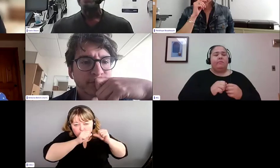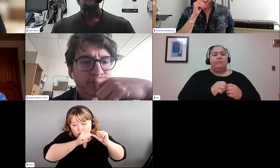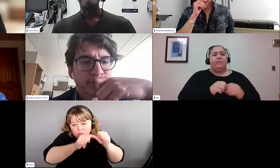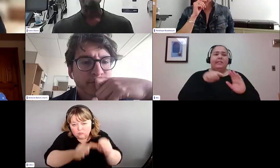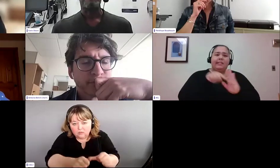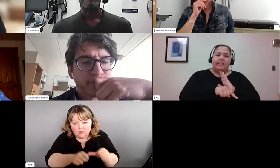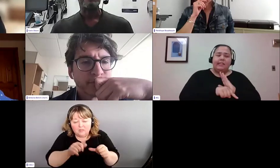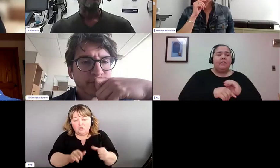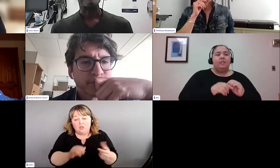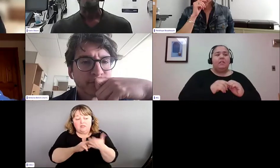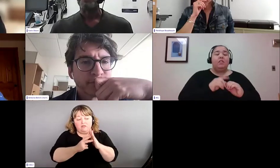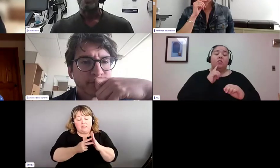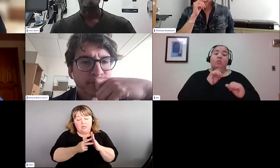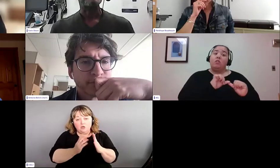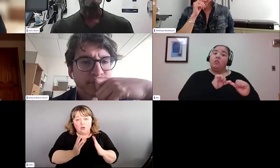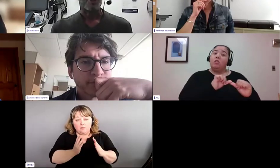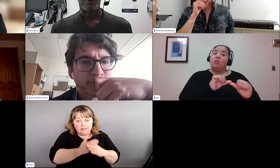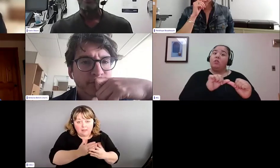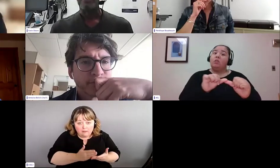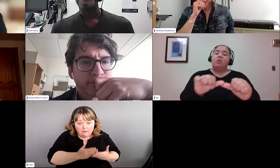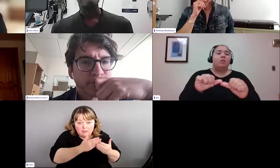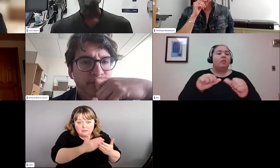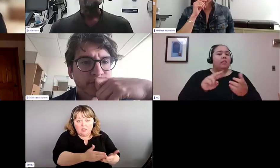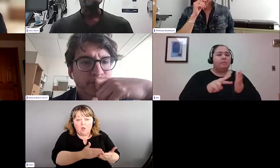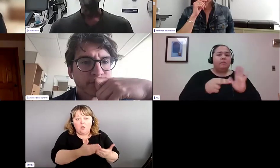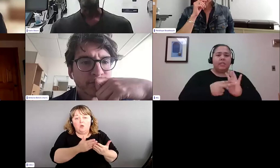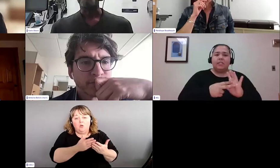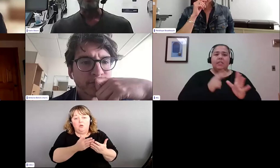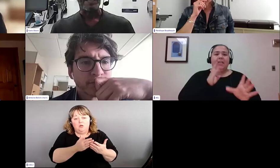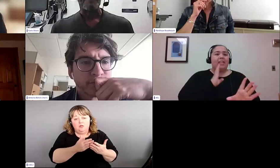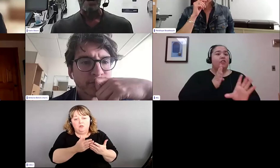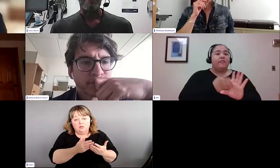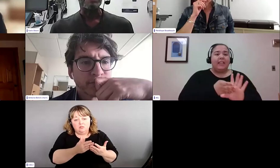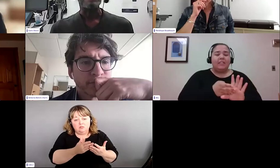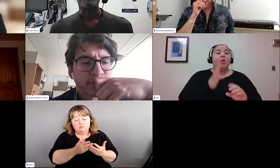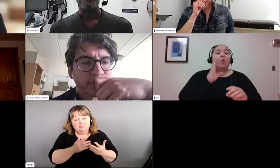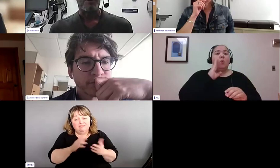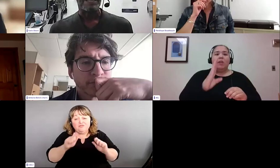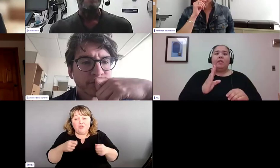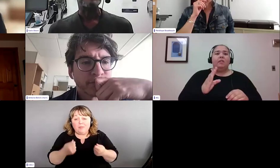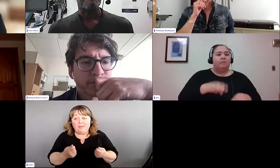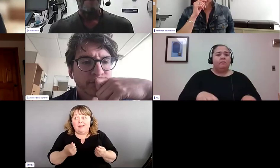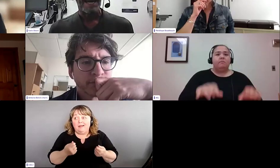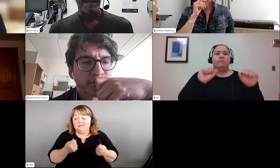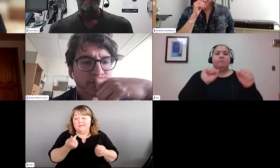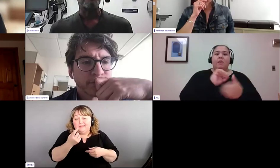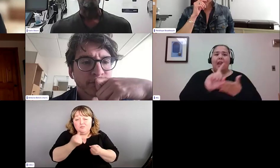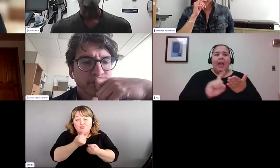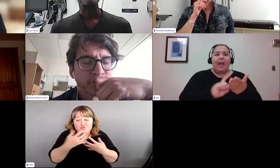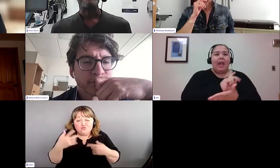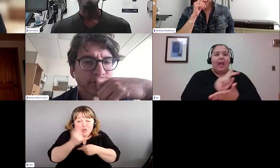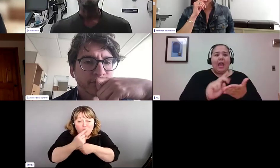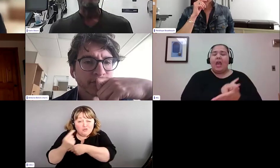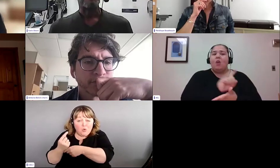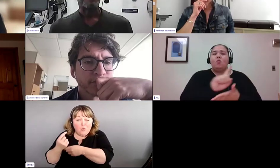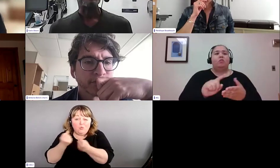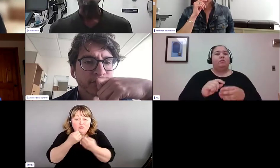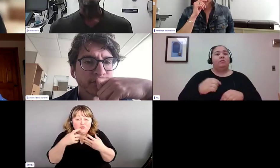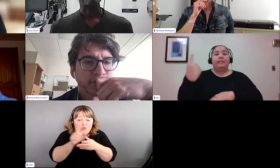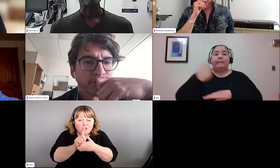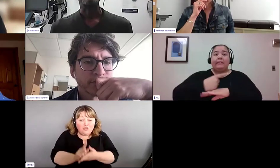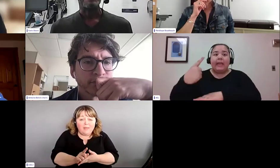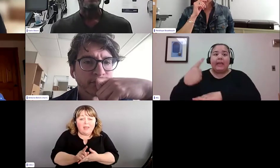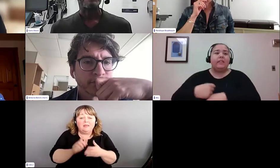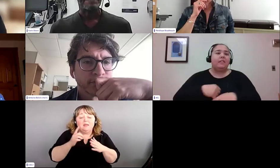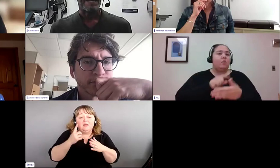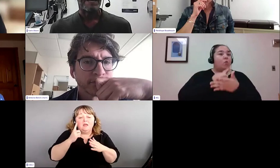long term. This means that interventions will take hours. They can take days,